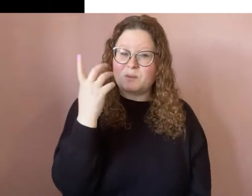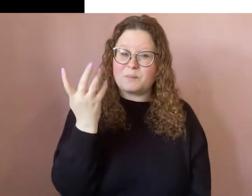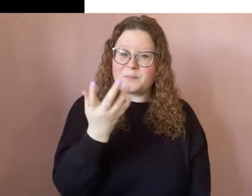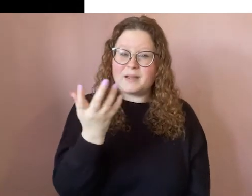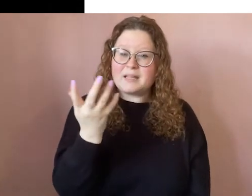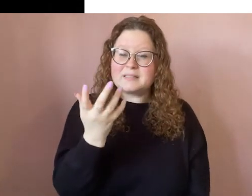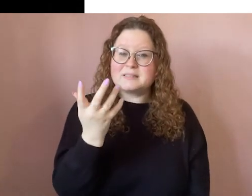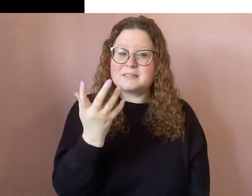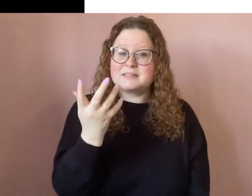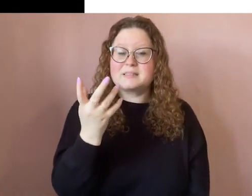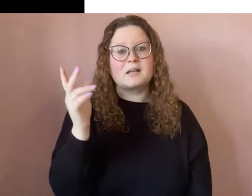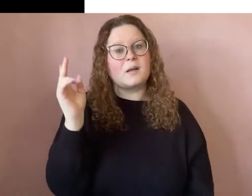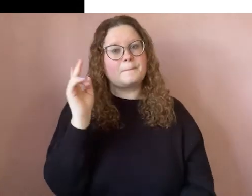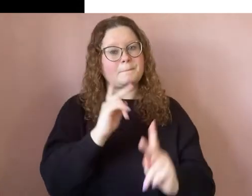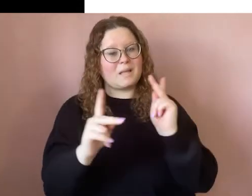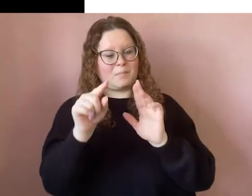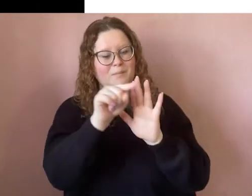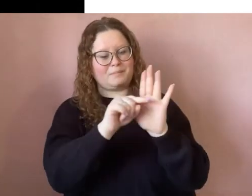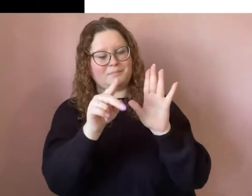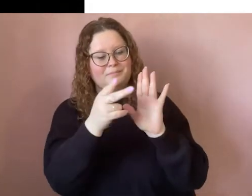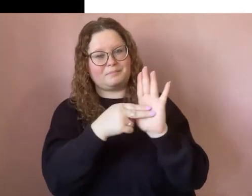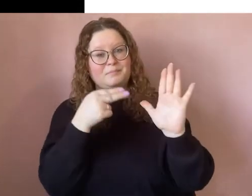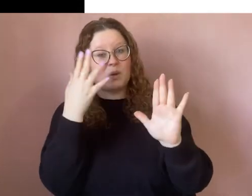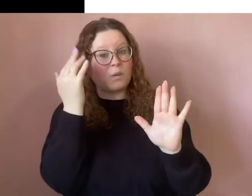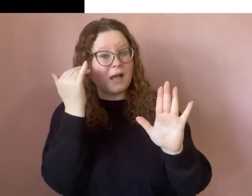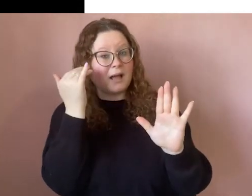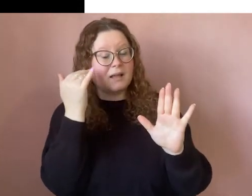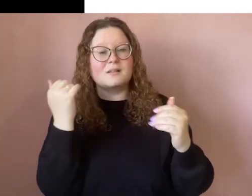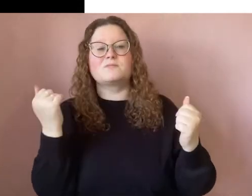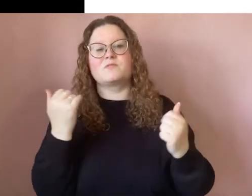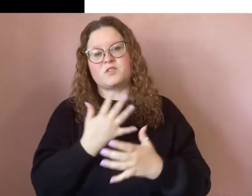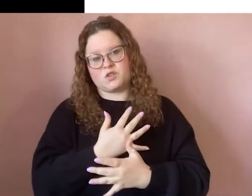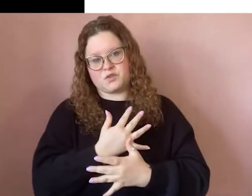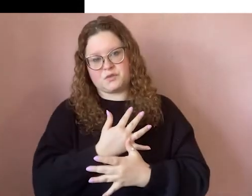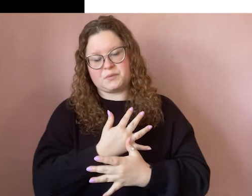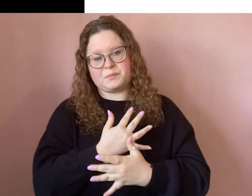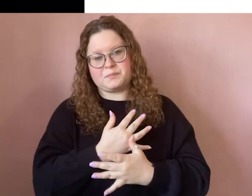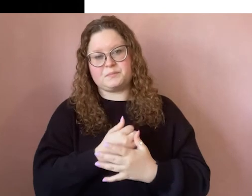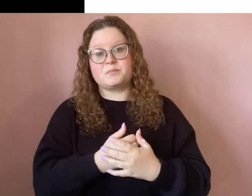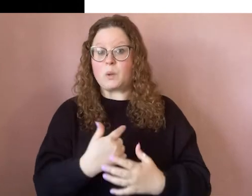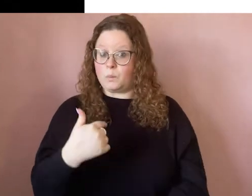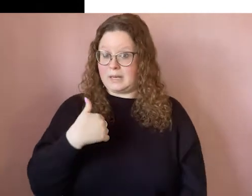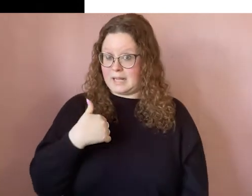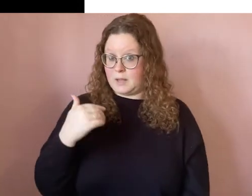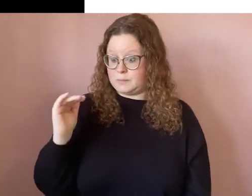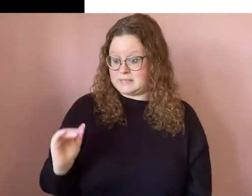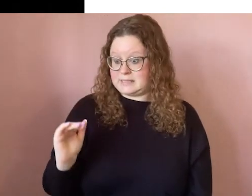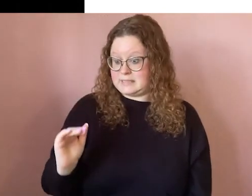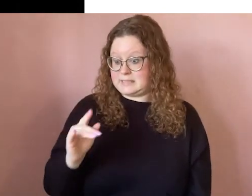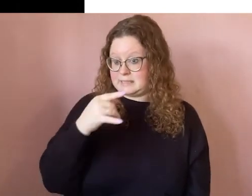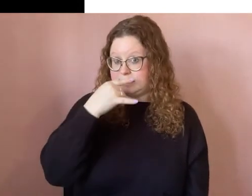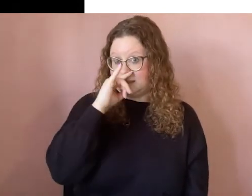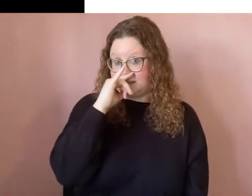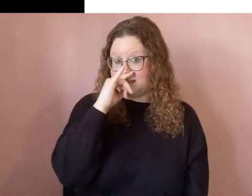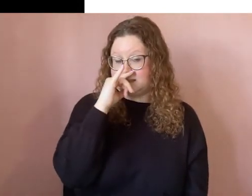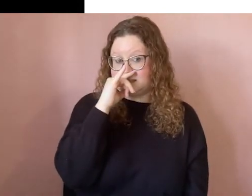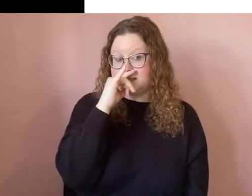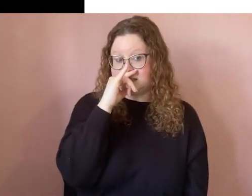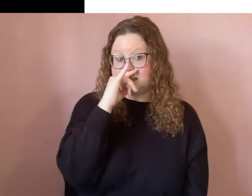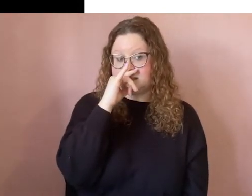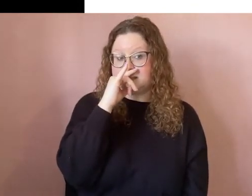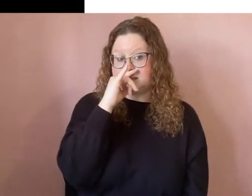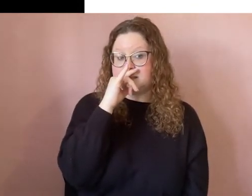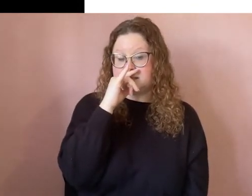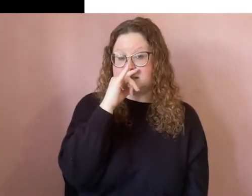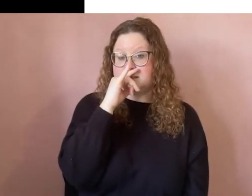was a big tall rabbit. James Stewart, look it up. It was a movie. And the thing about it is